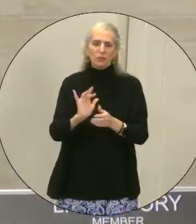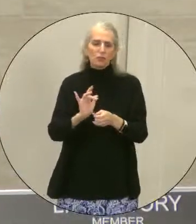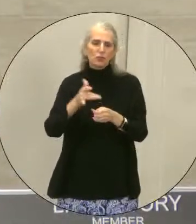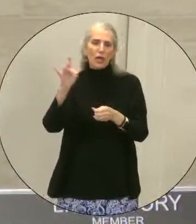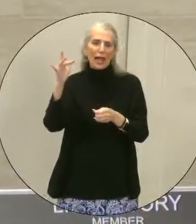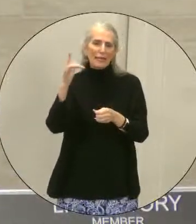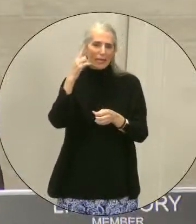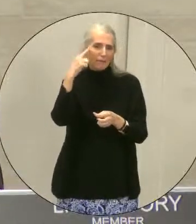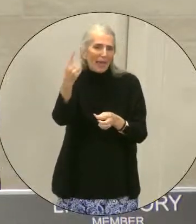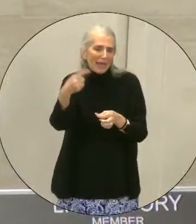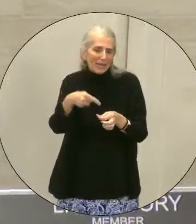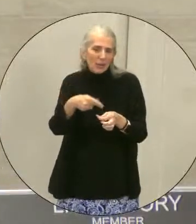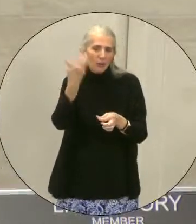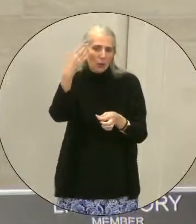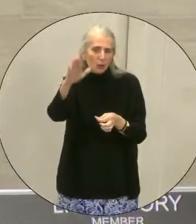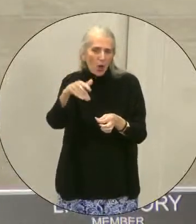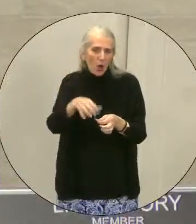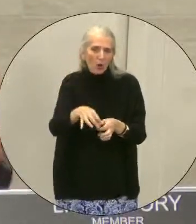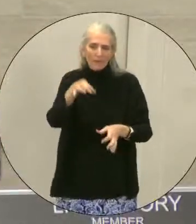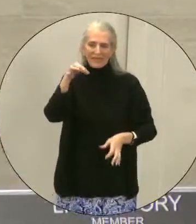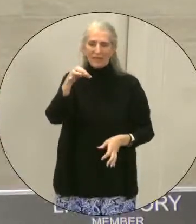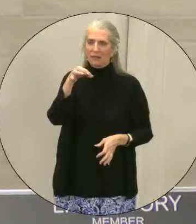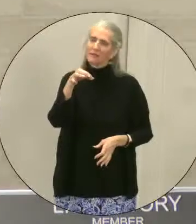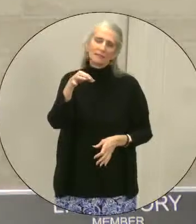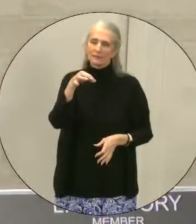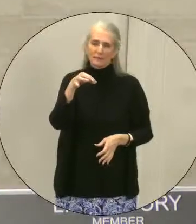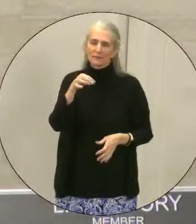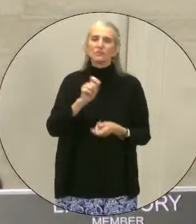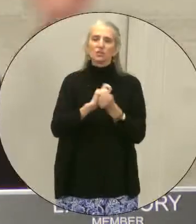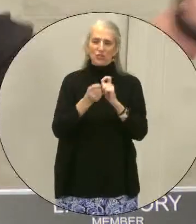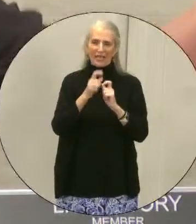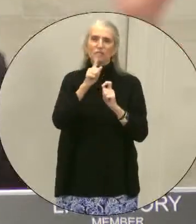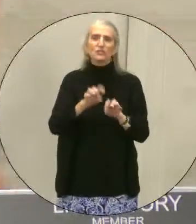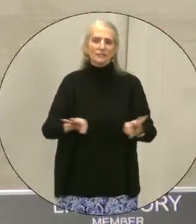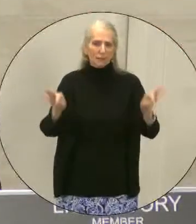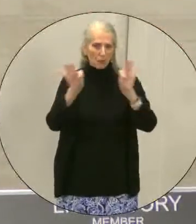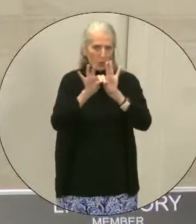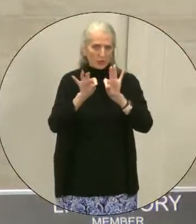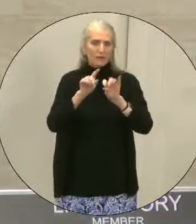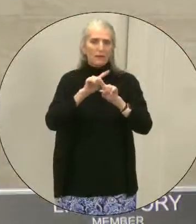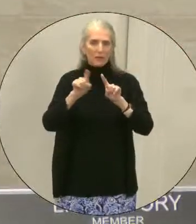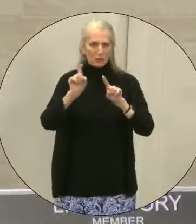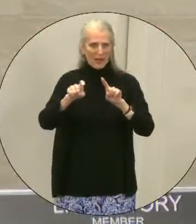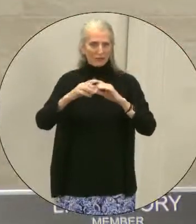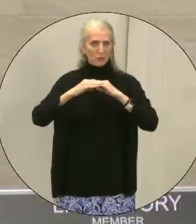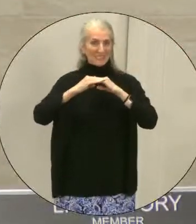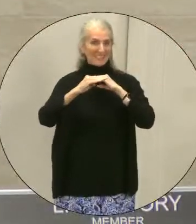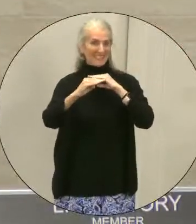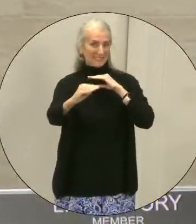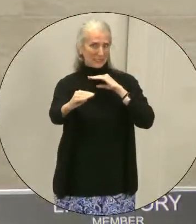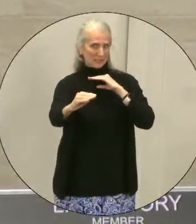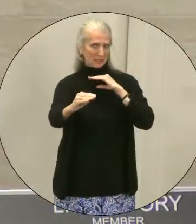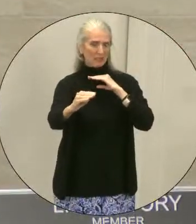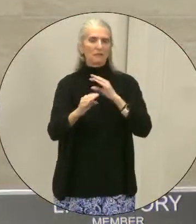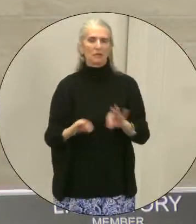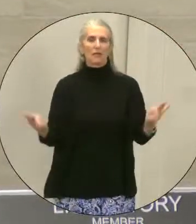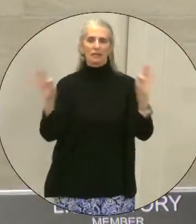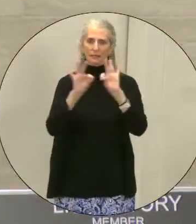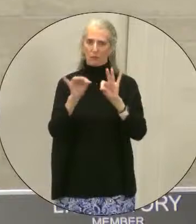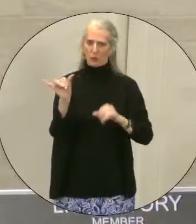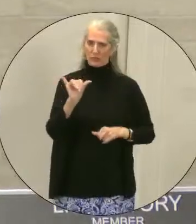that we don't know. And so I know, change is important, but as you said, consistency is as well. So I just have those concerns